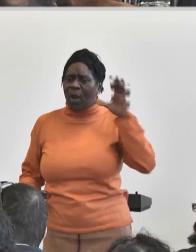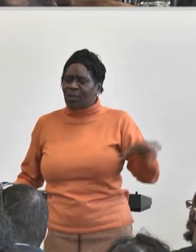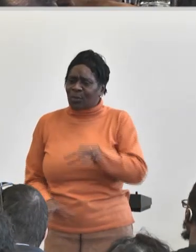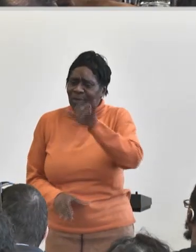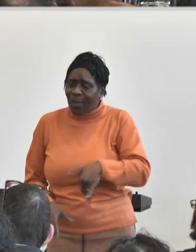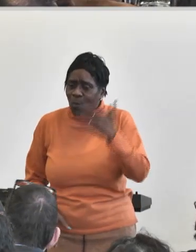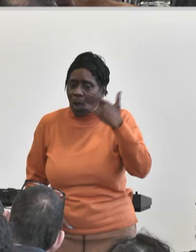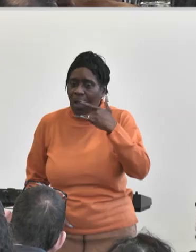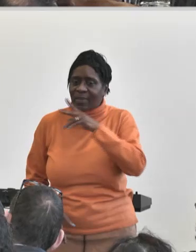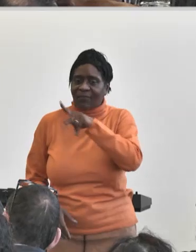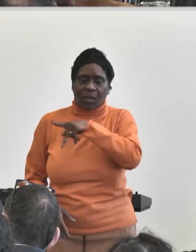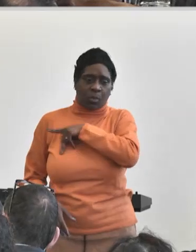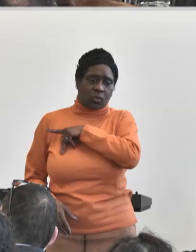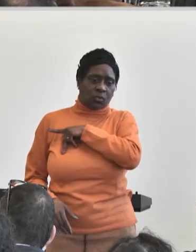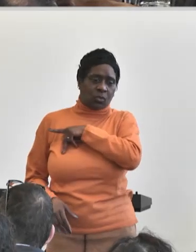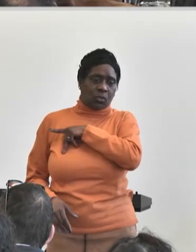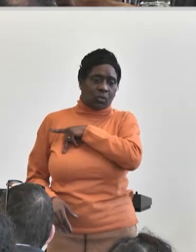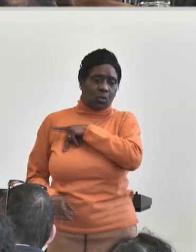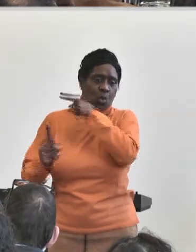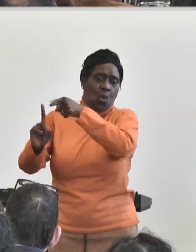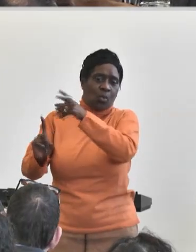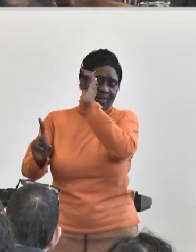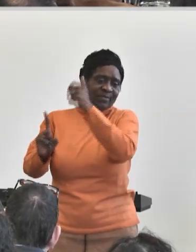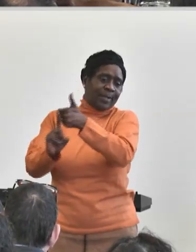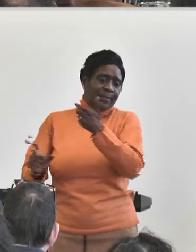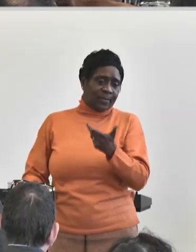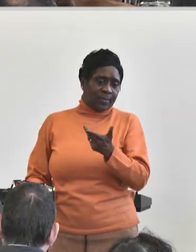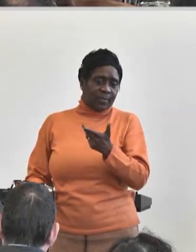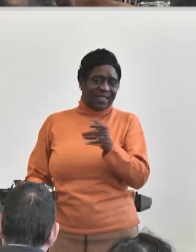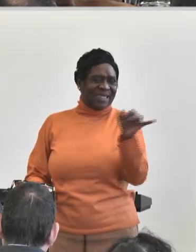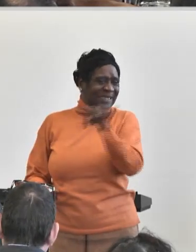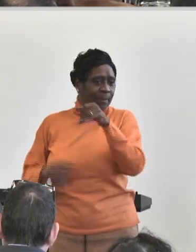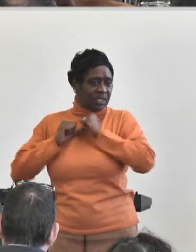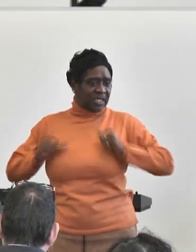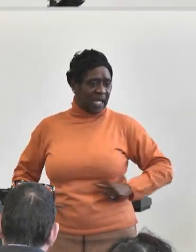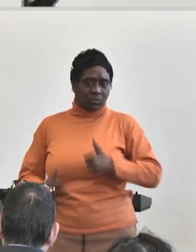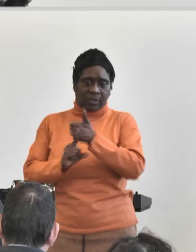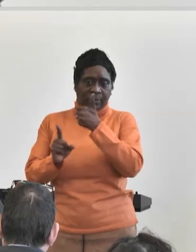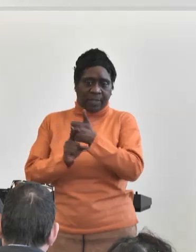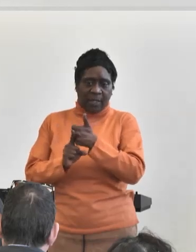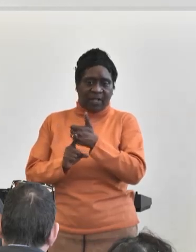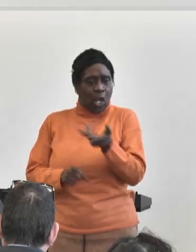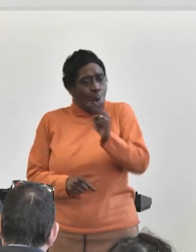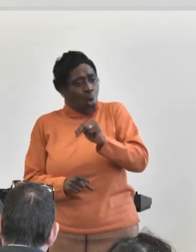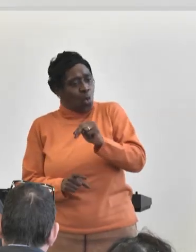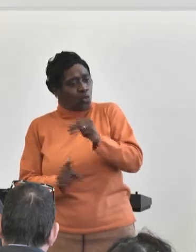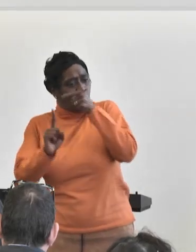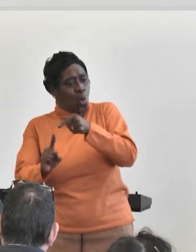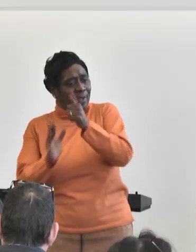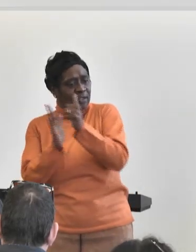have a personal agenda? Lo hacen porque tienen una agenda personal. As the Sadducees did. Como los saduceos tenían. And so there